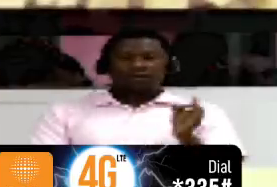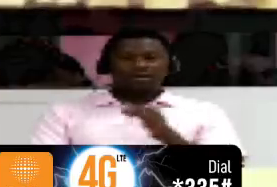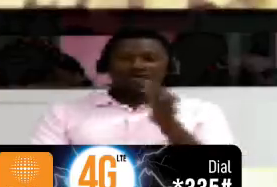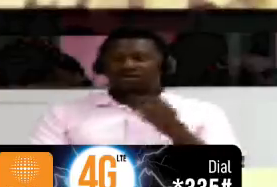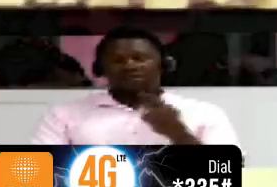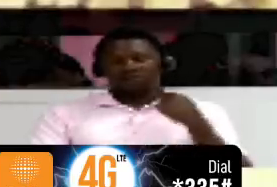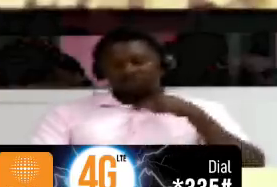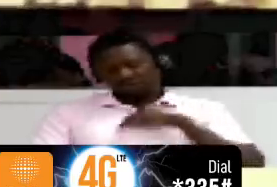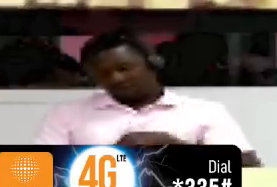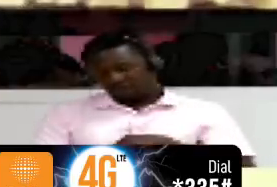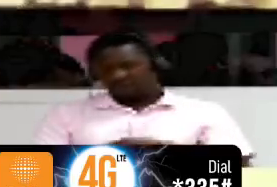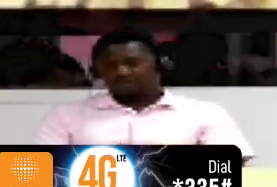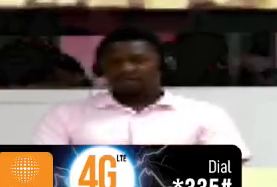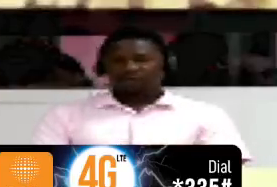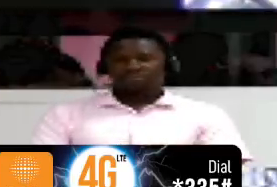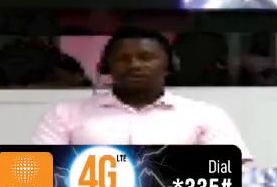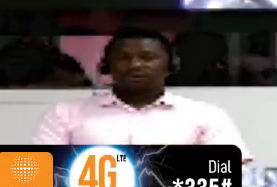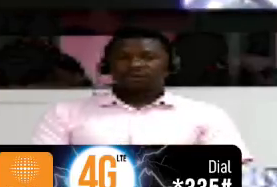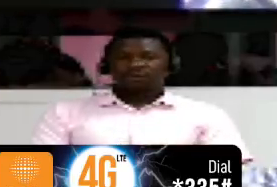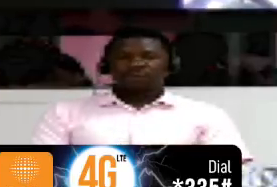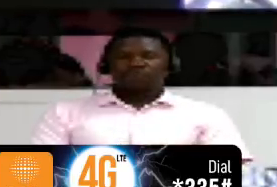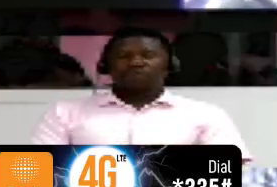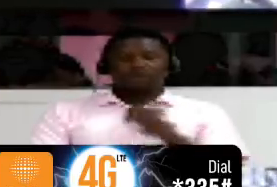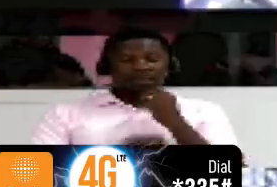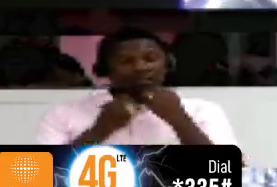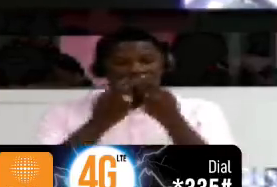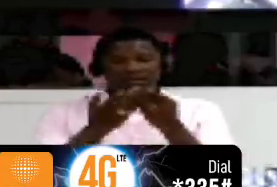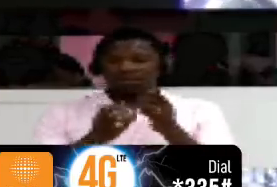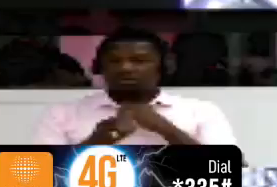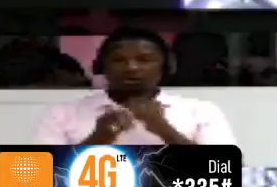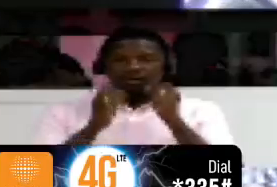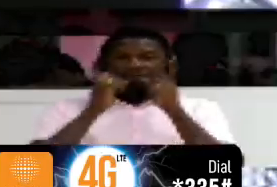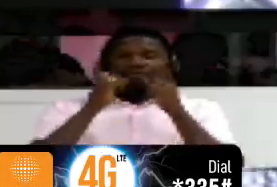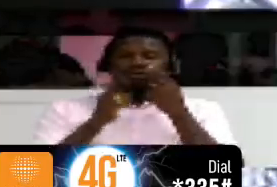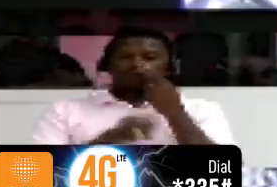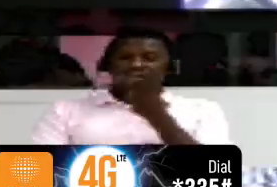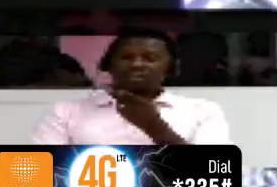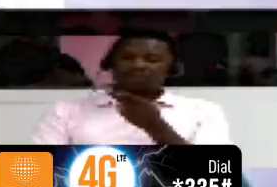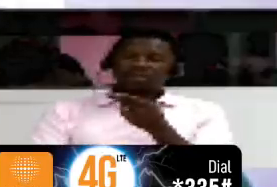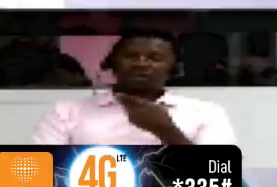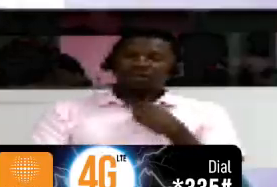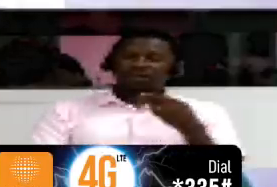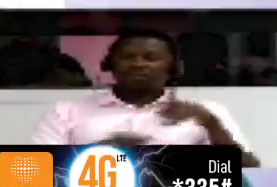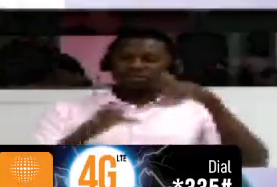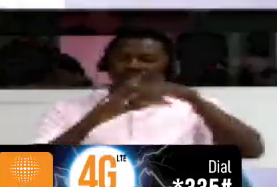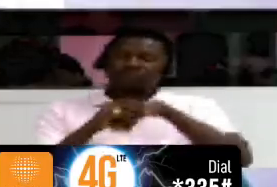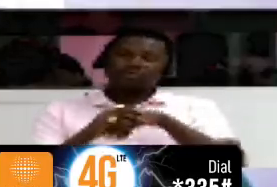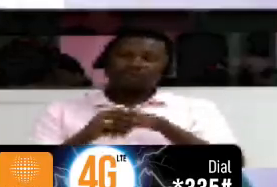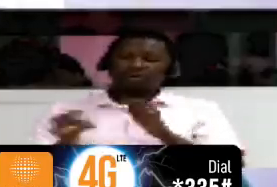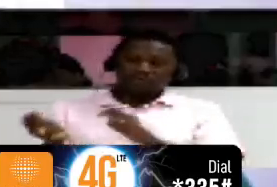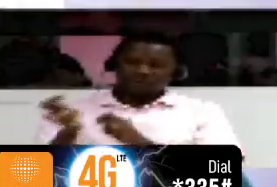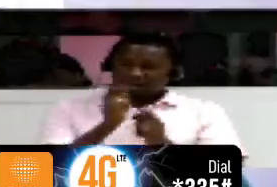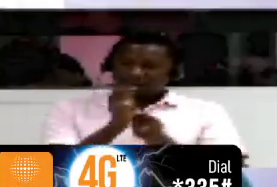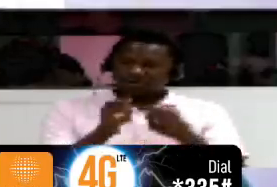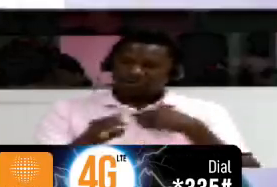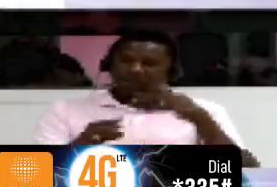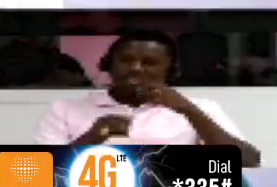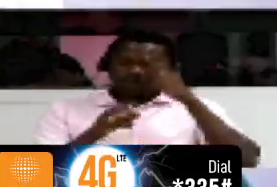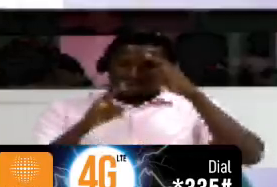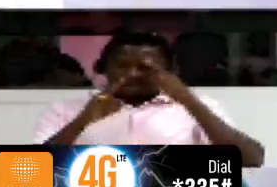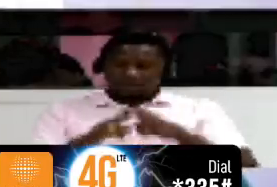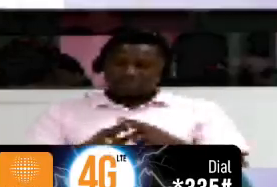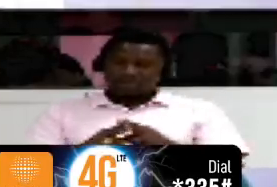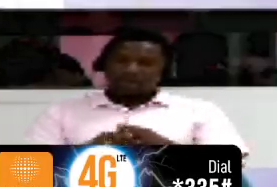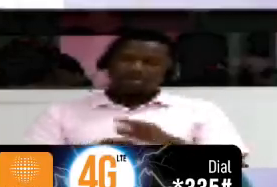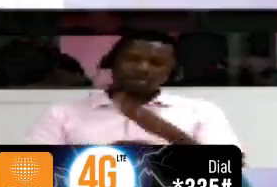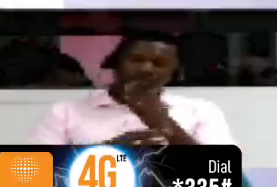Is that to say he did not expect this to be the result of getting the fire service involved in a disciplinary matter? Of course,